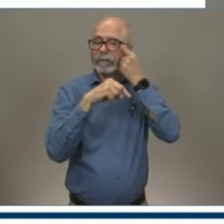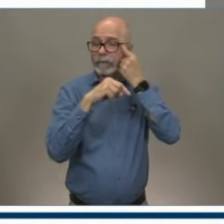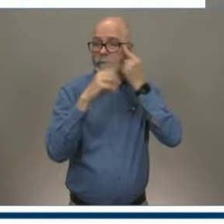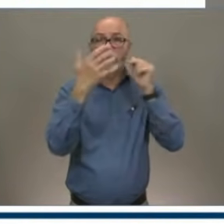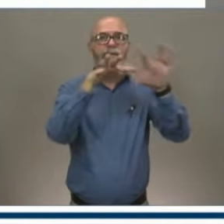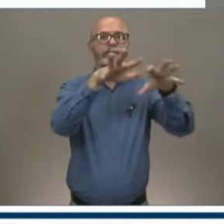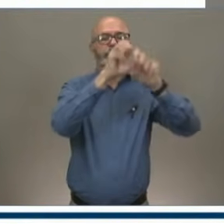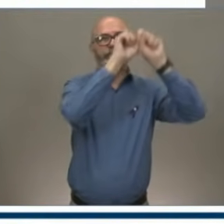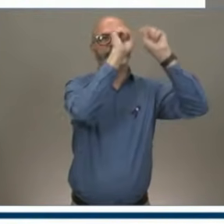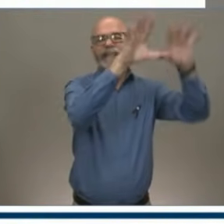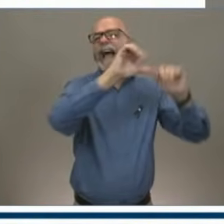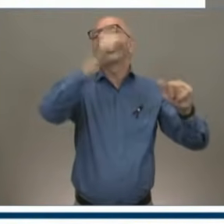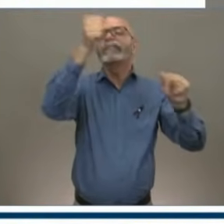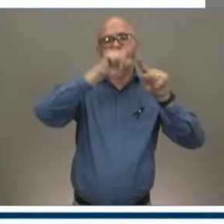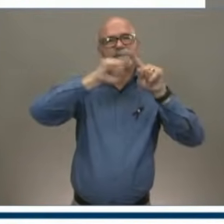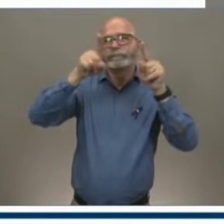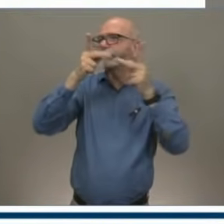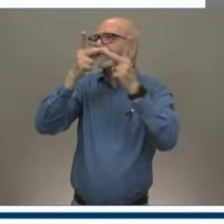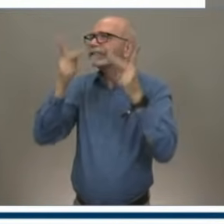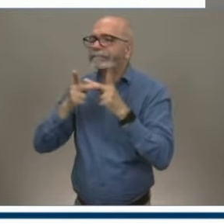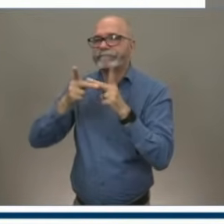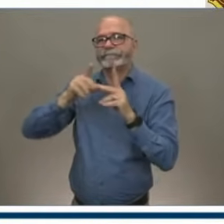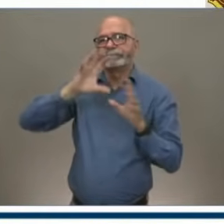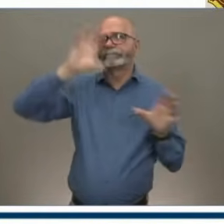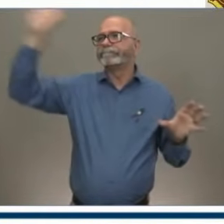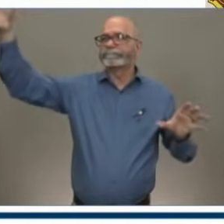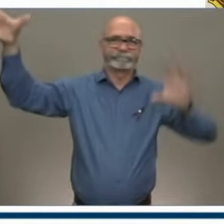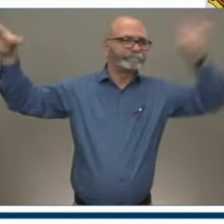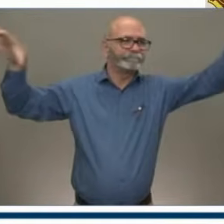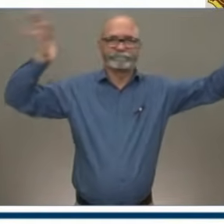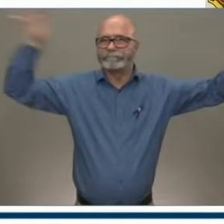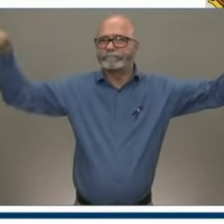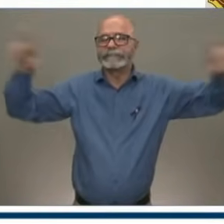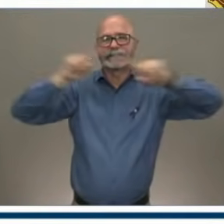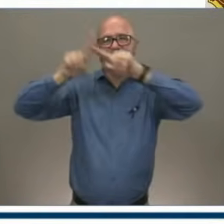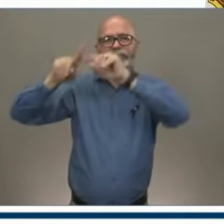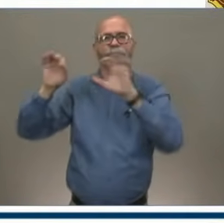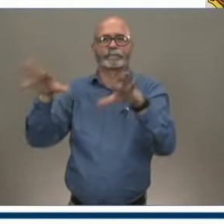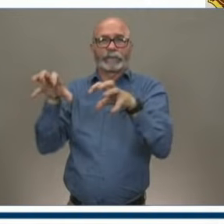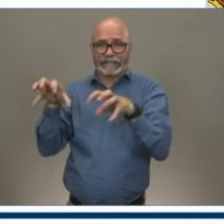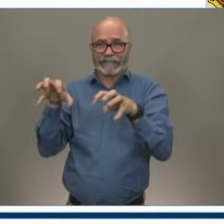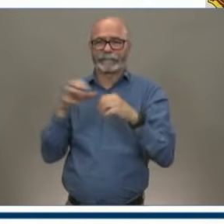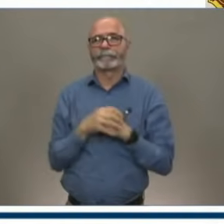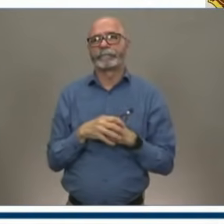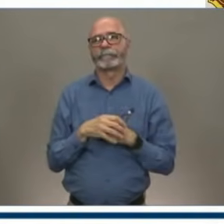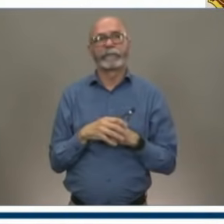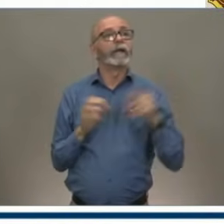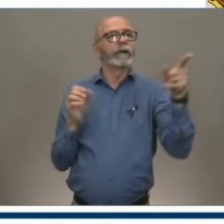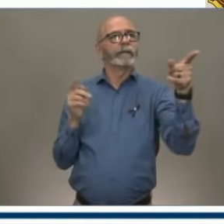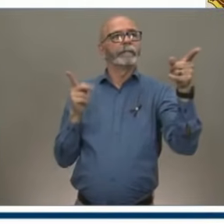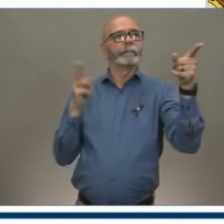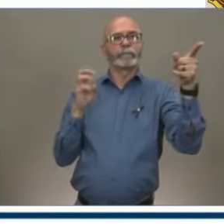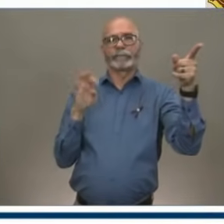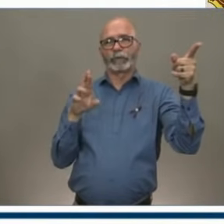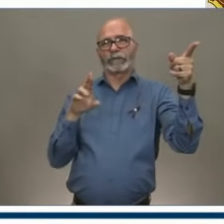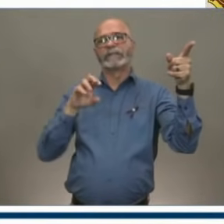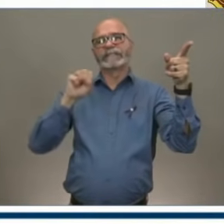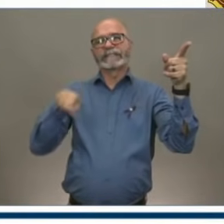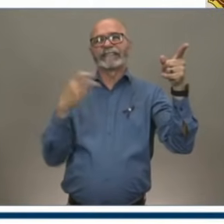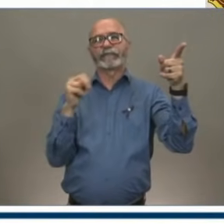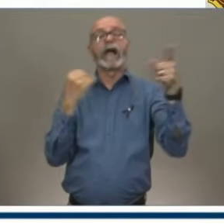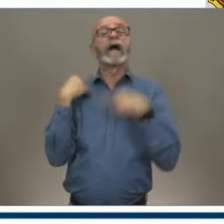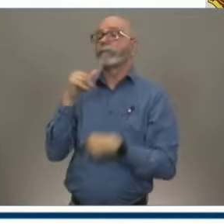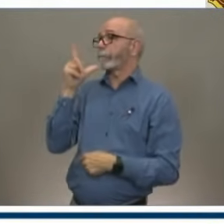have those type of freezers. And we have others that have been identified within the private sector as